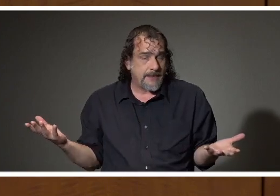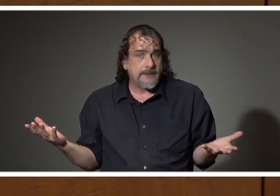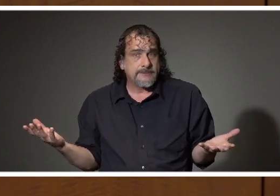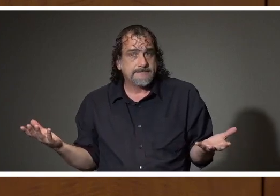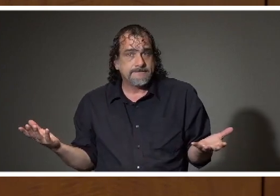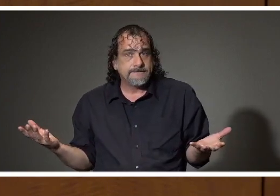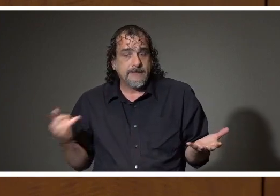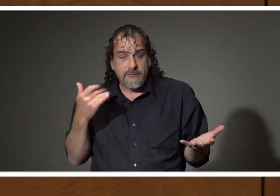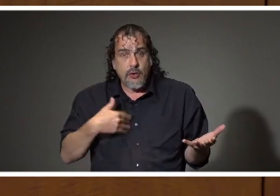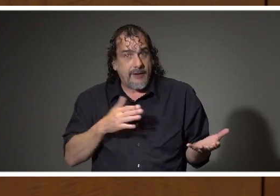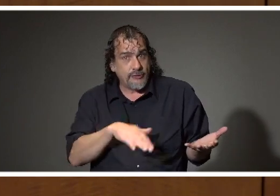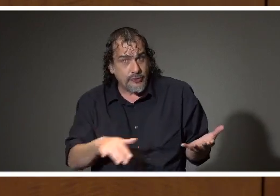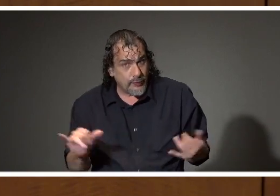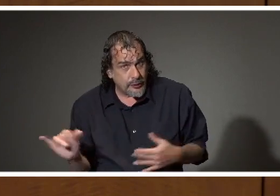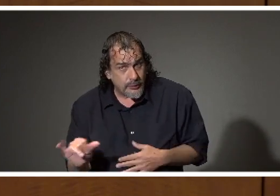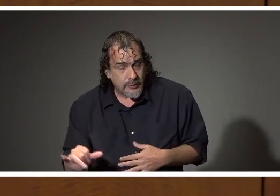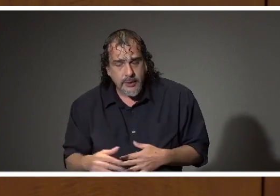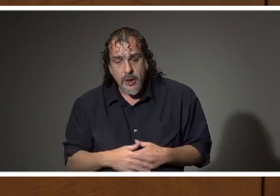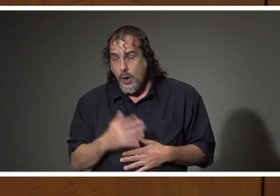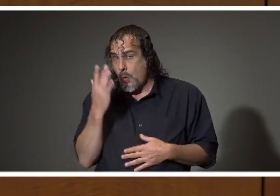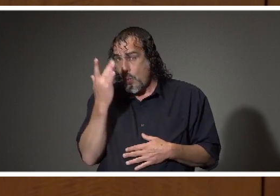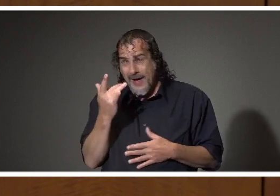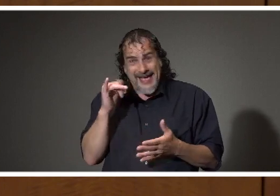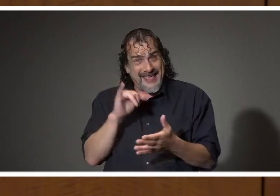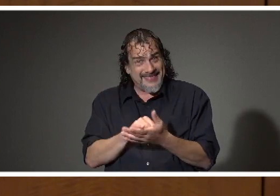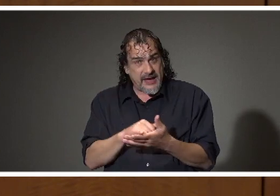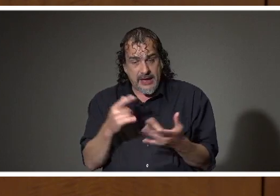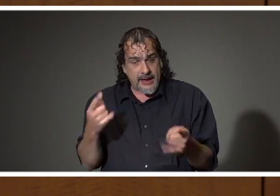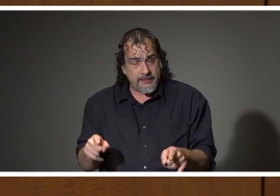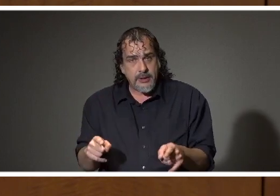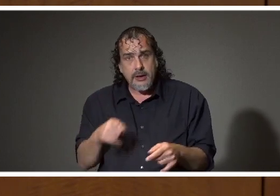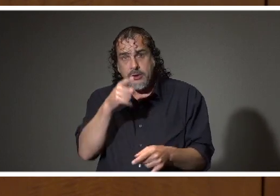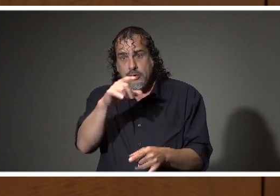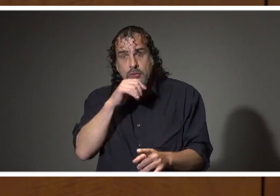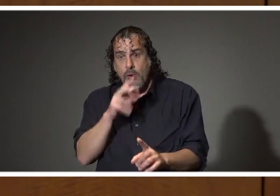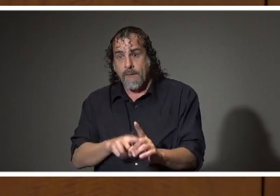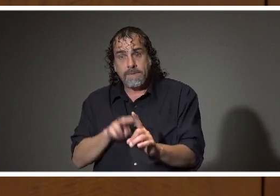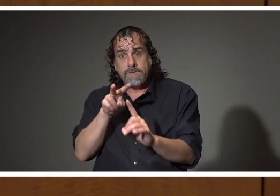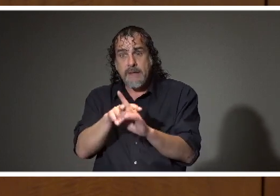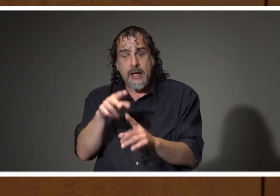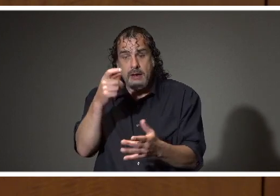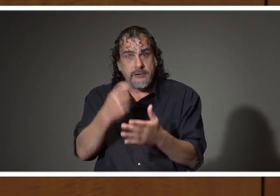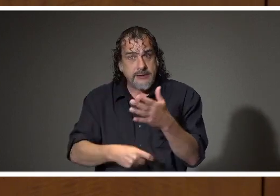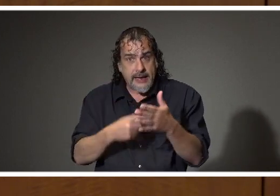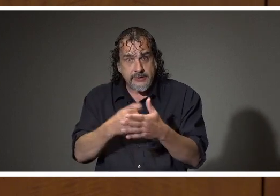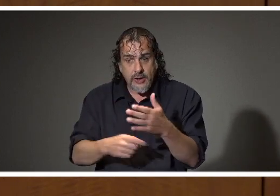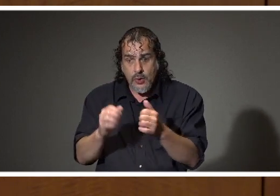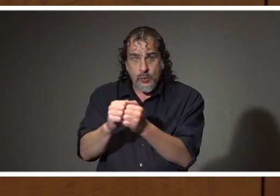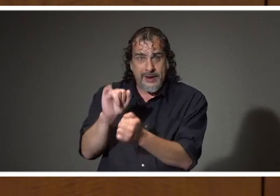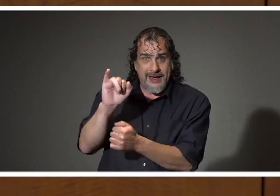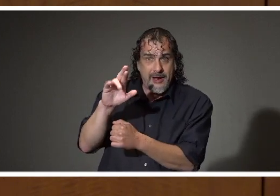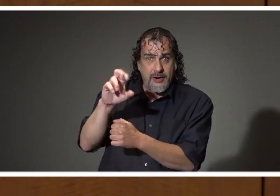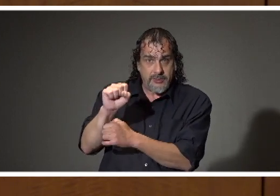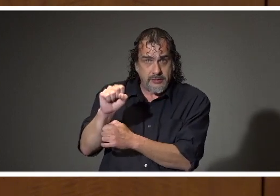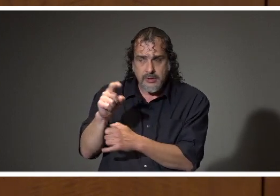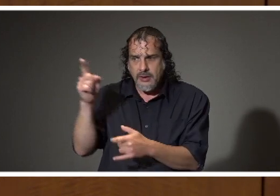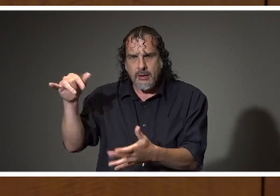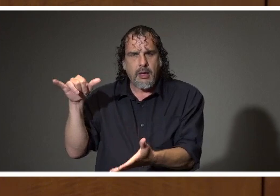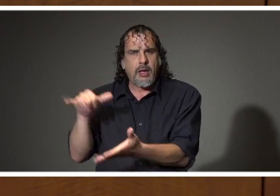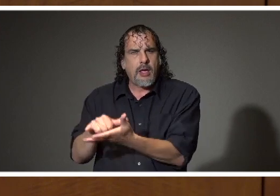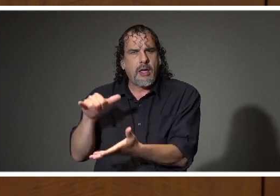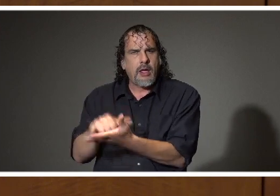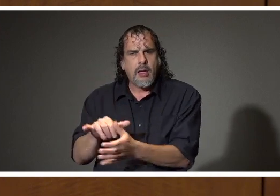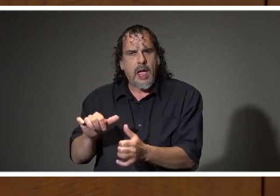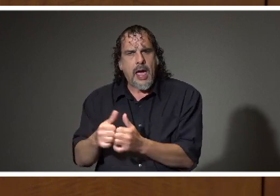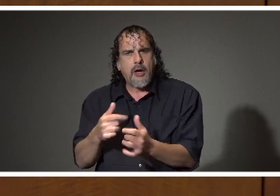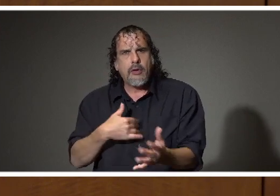dependents. Why is that the case? Because obviously, if you don't file tax returns with the IRS, it would be impossible for